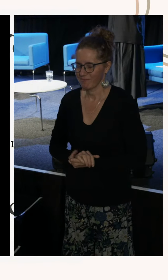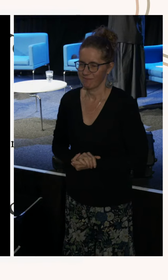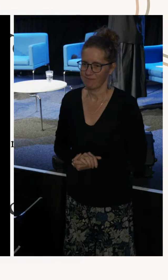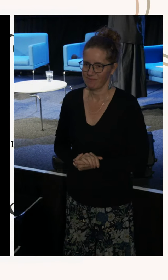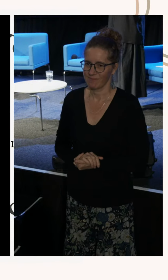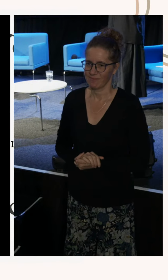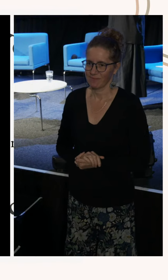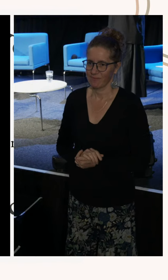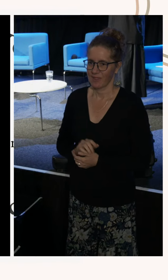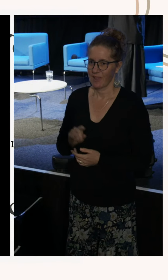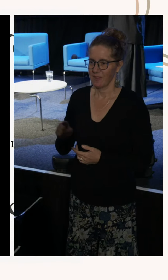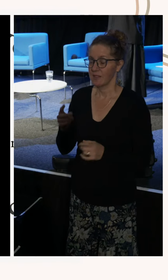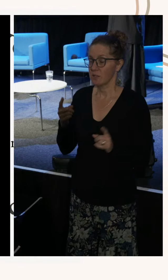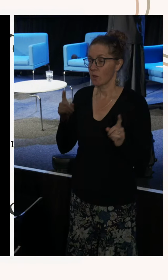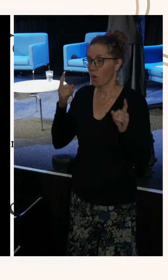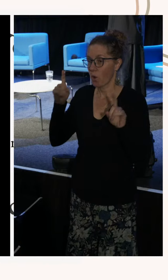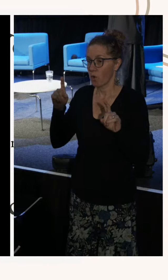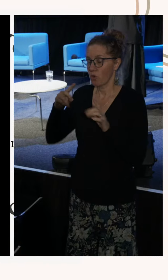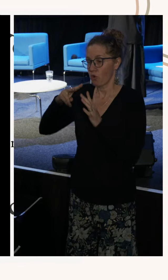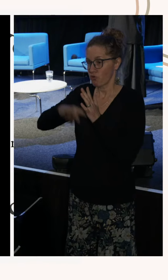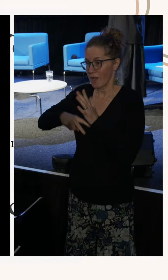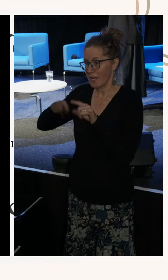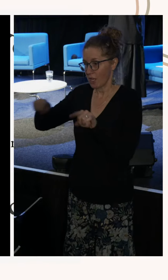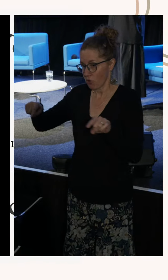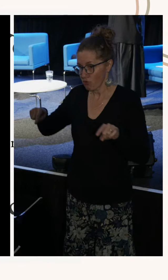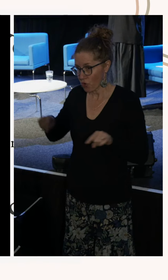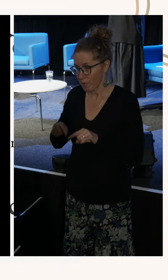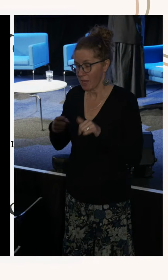This is called Reading the Room, a response to Warrigal Anderson.